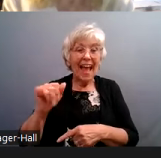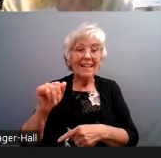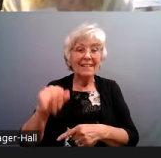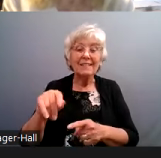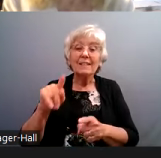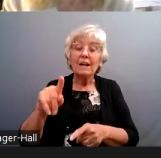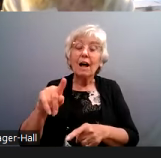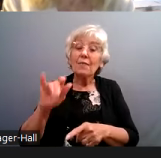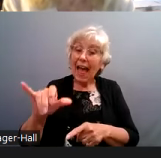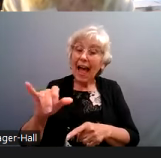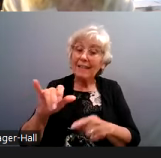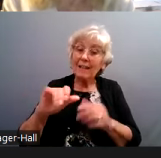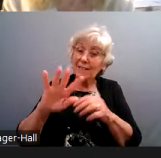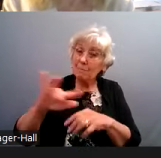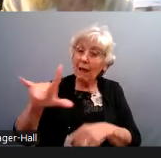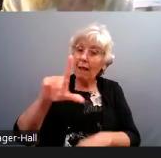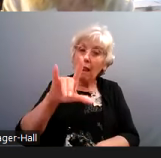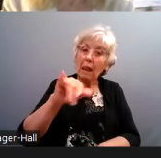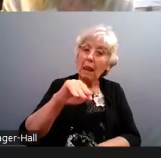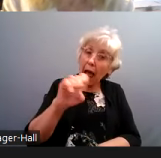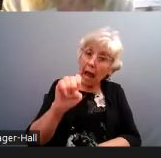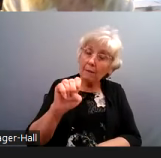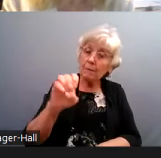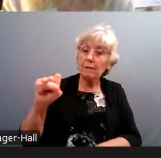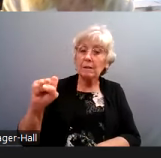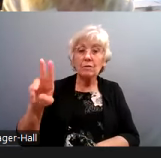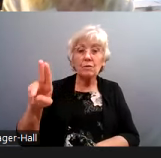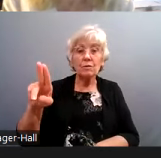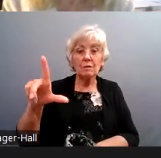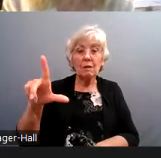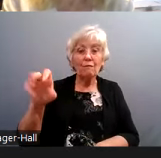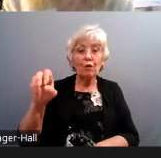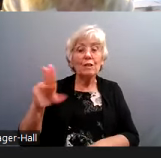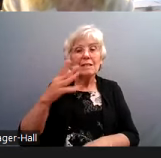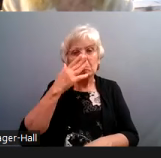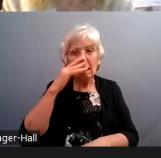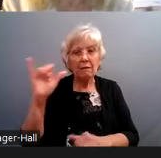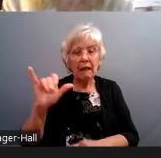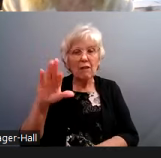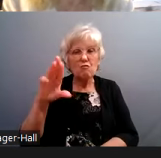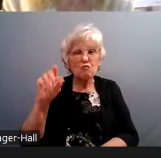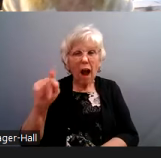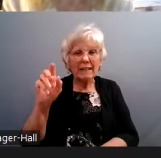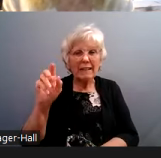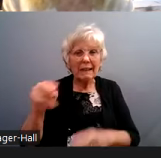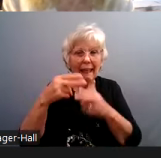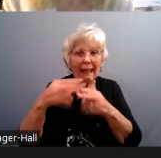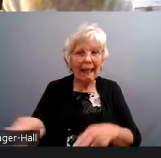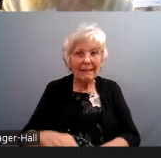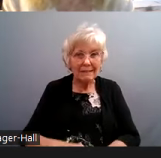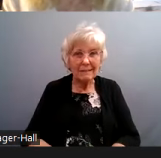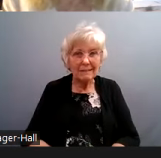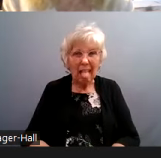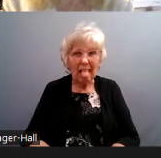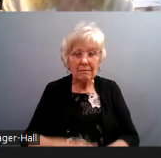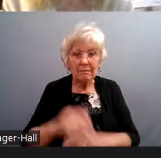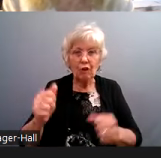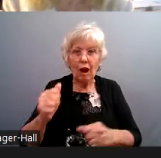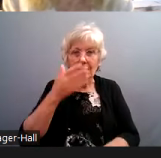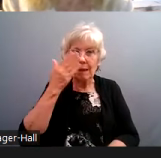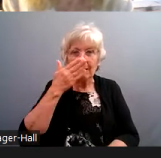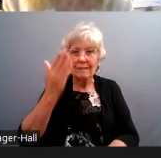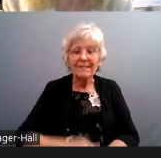is exactly how it smells, lime sulfur. So it smells like rotten eggs, and it really does. And so, so this is something that